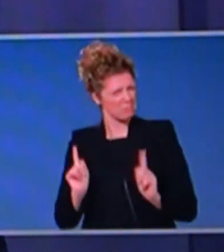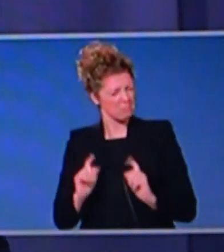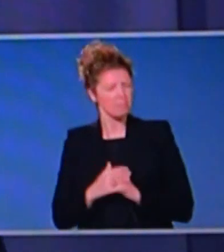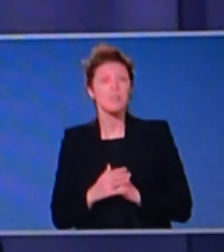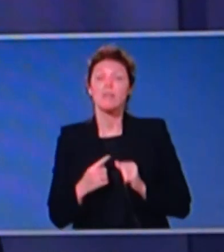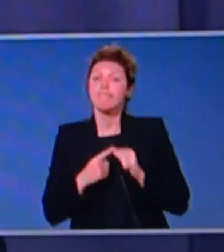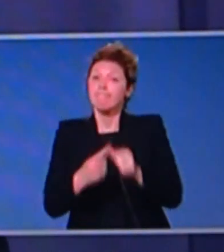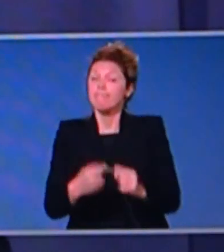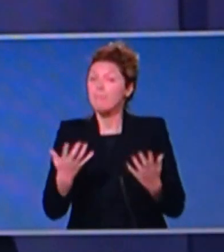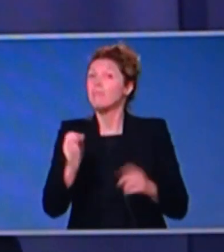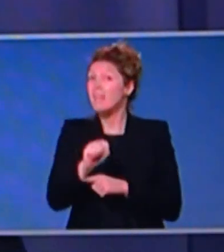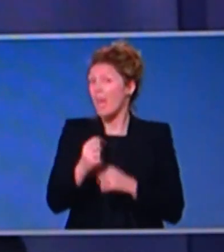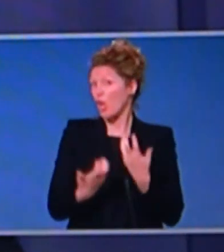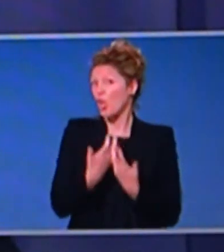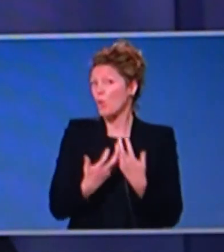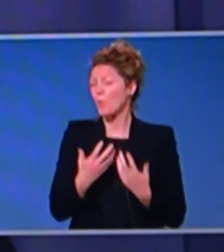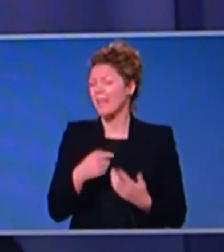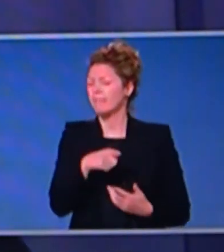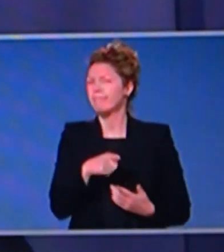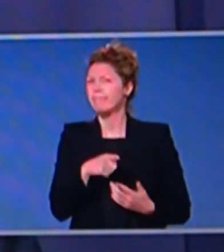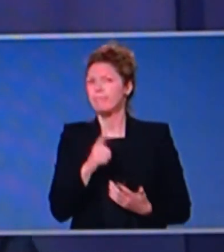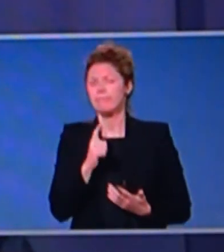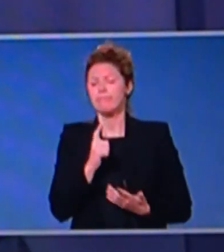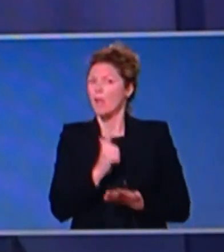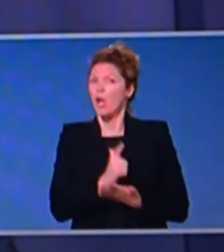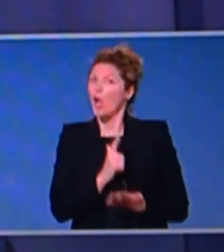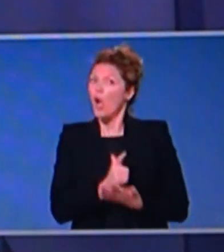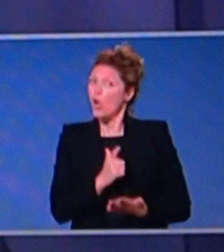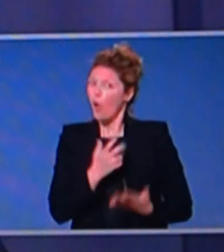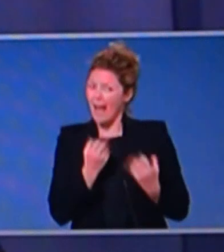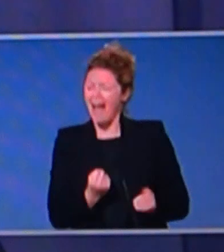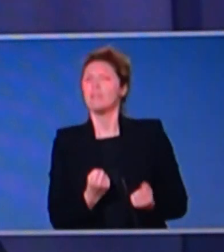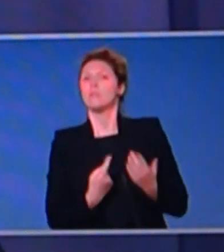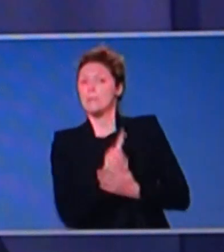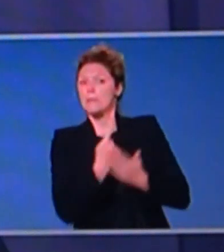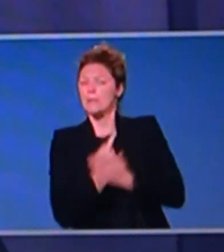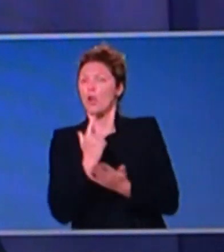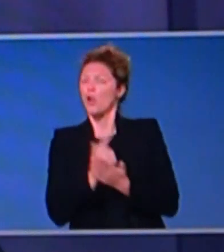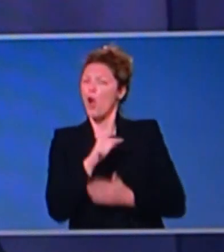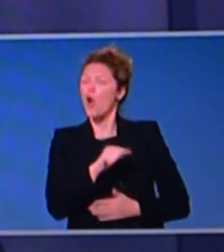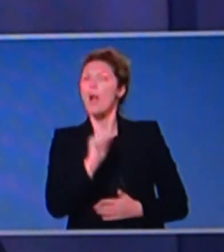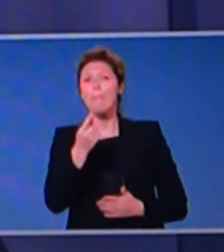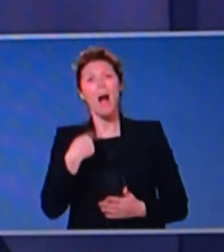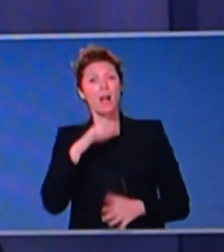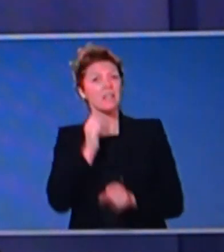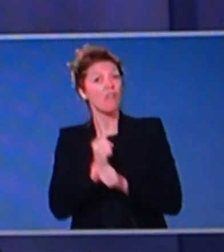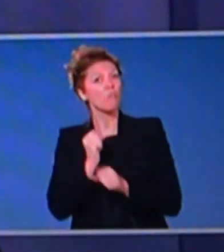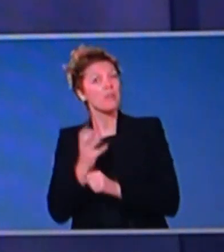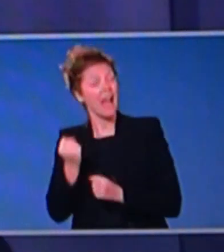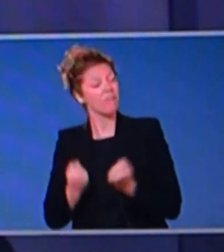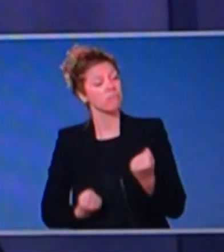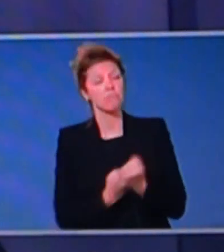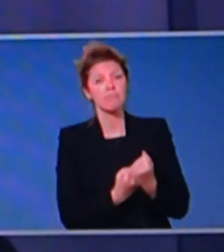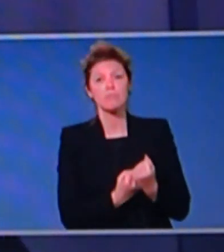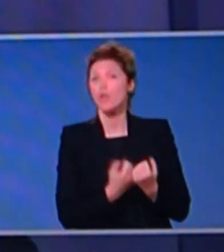and they've received a lot of support from the government in this present crisis. But they will look to their future. They